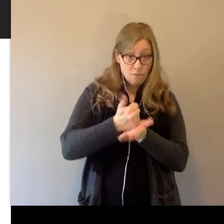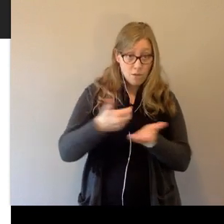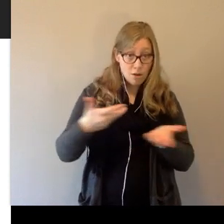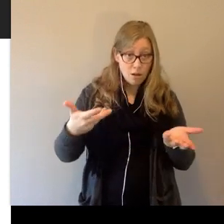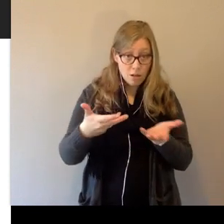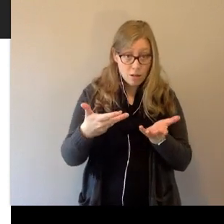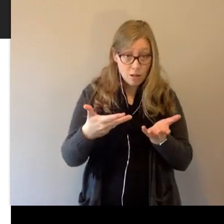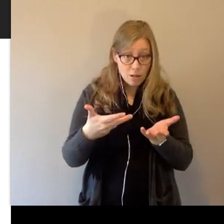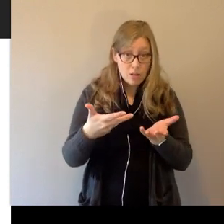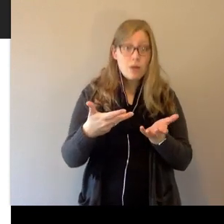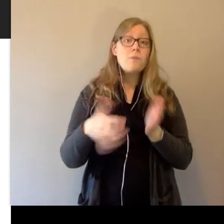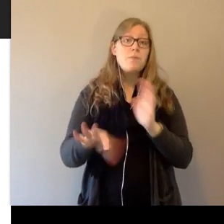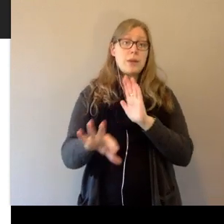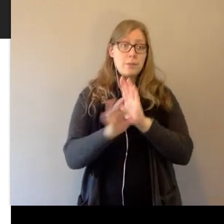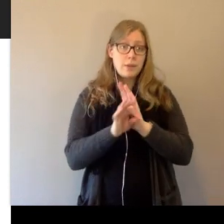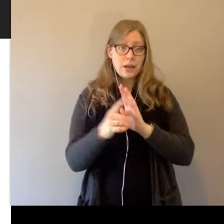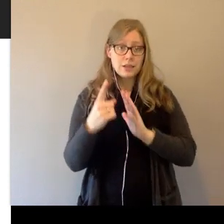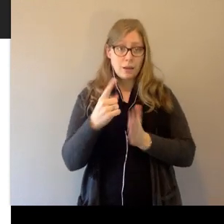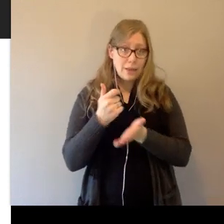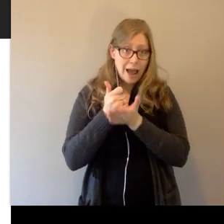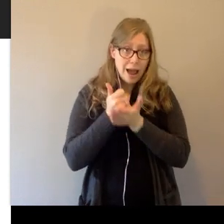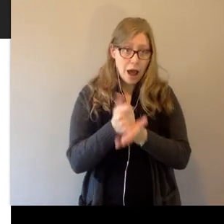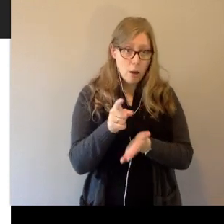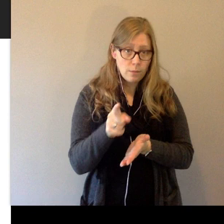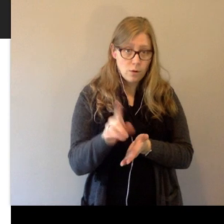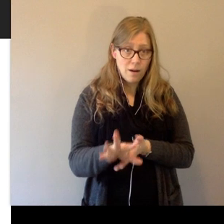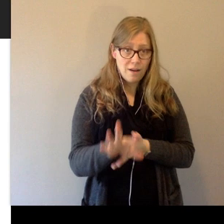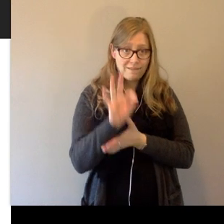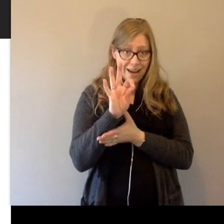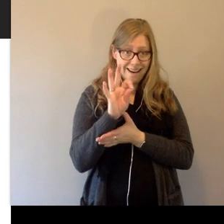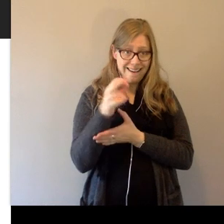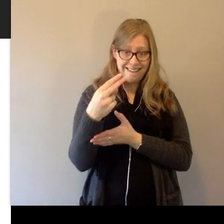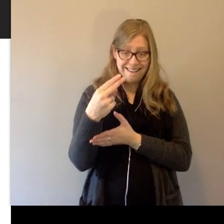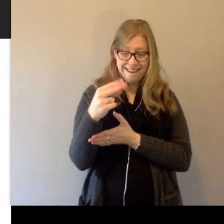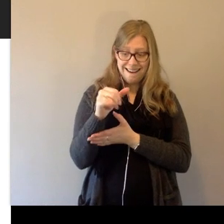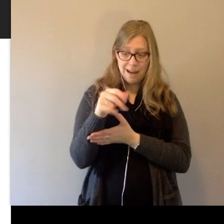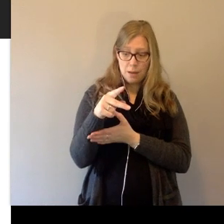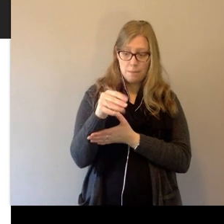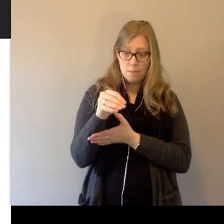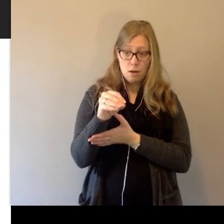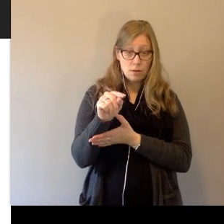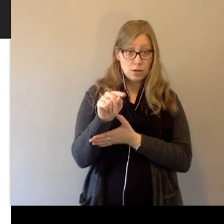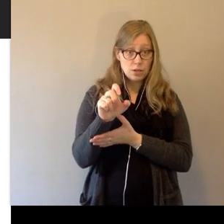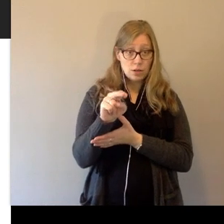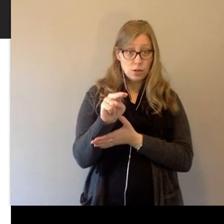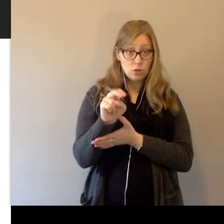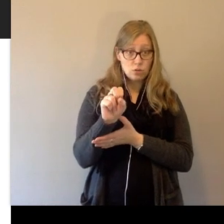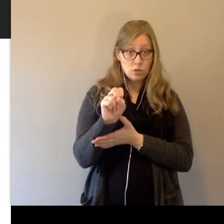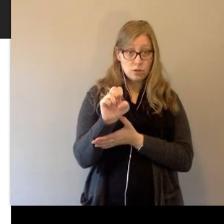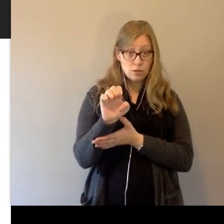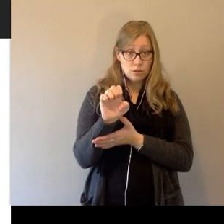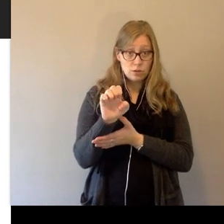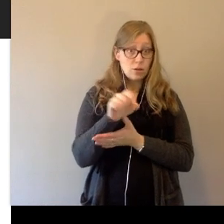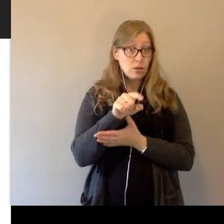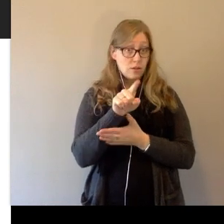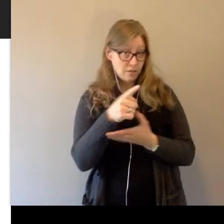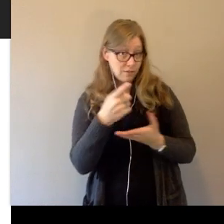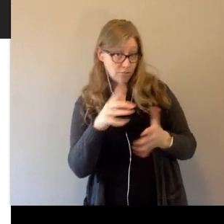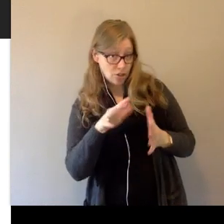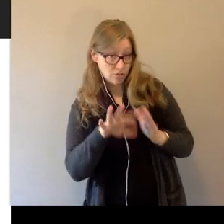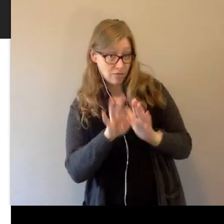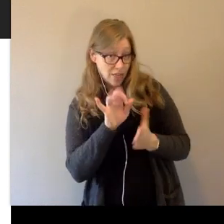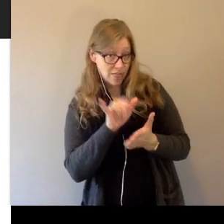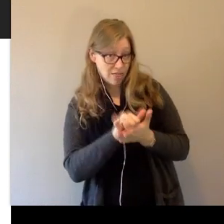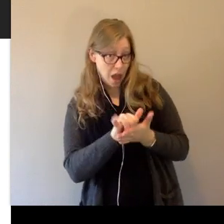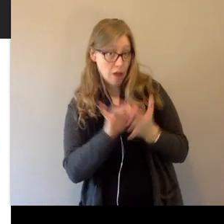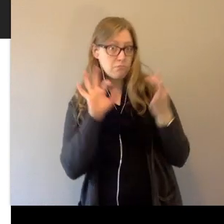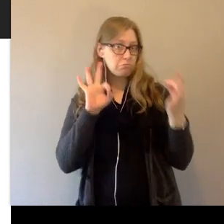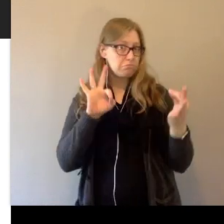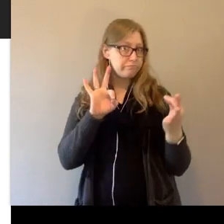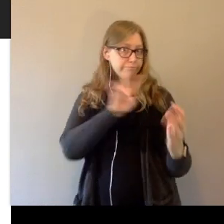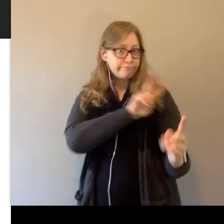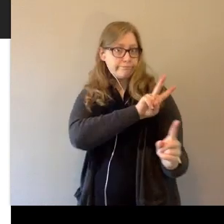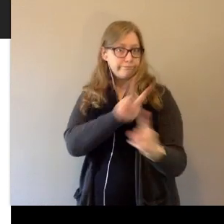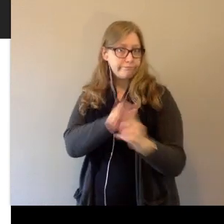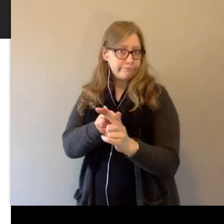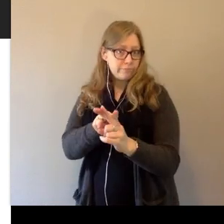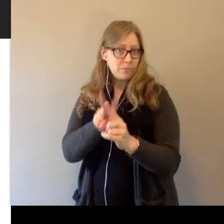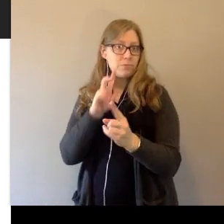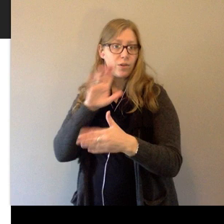pick something to find the hypotenuse first, and then once you have that, then you can use that in your next